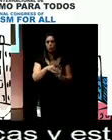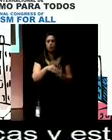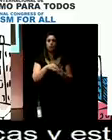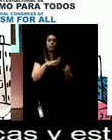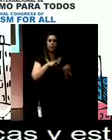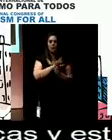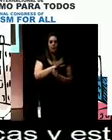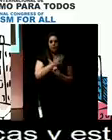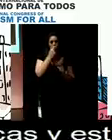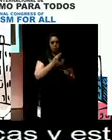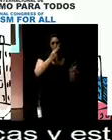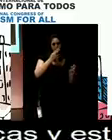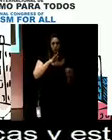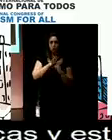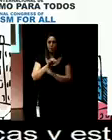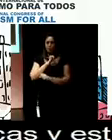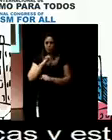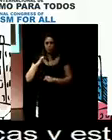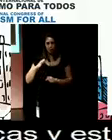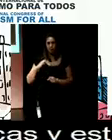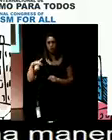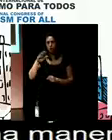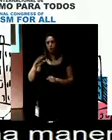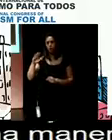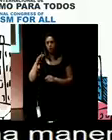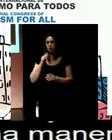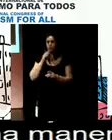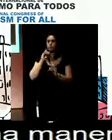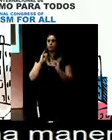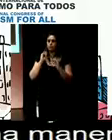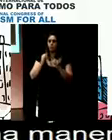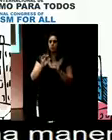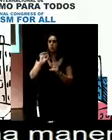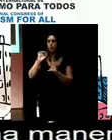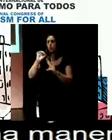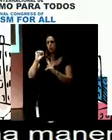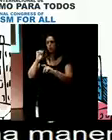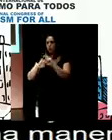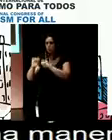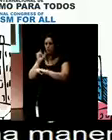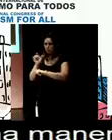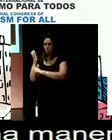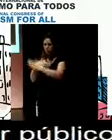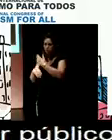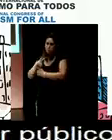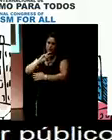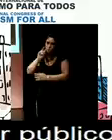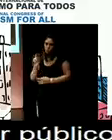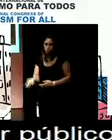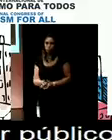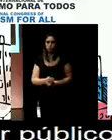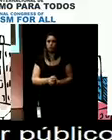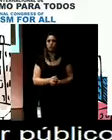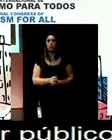in the public and private sector, in tourist destinations, and in organizations